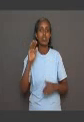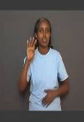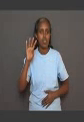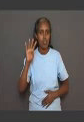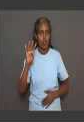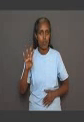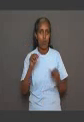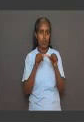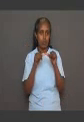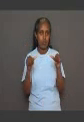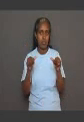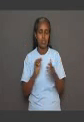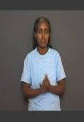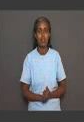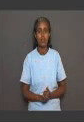4 units.